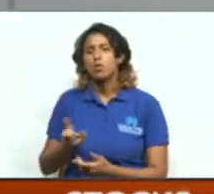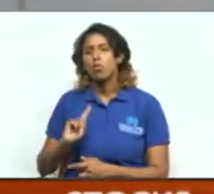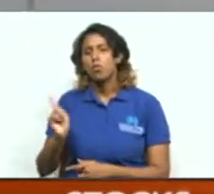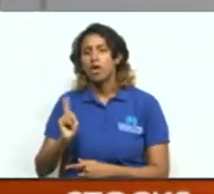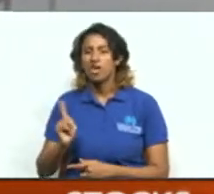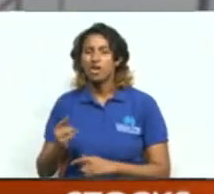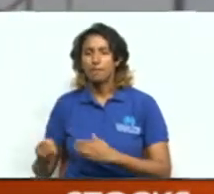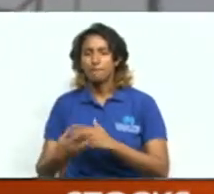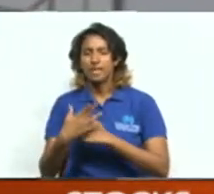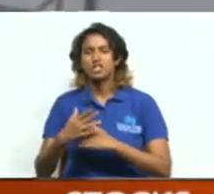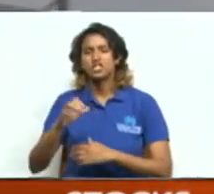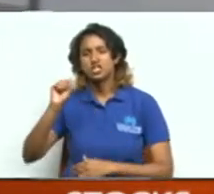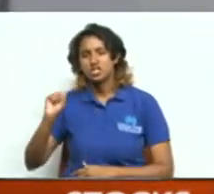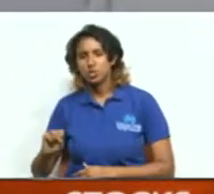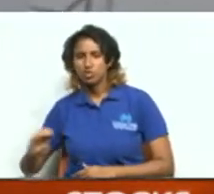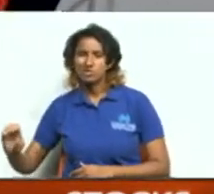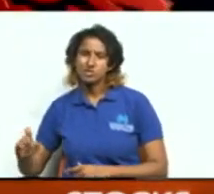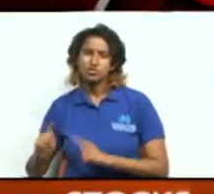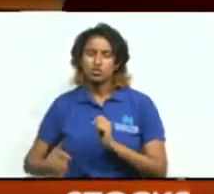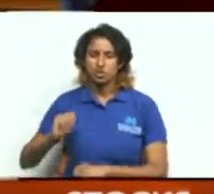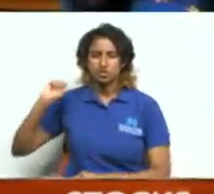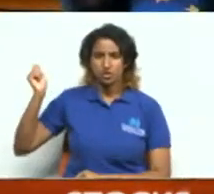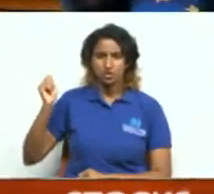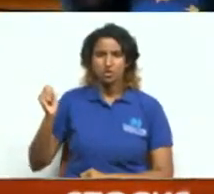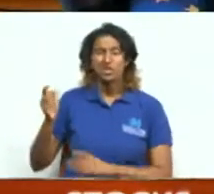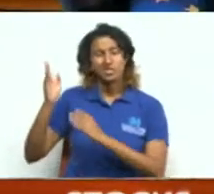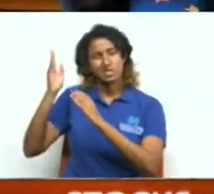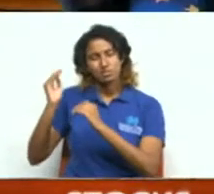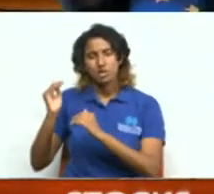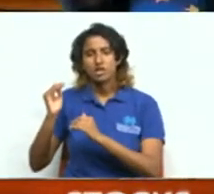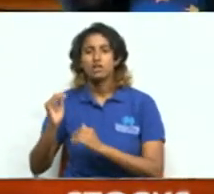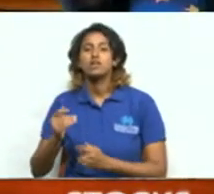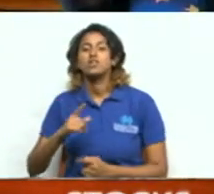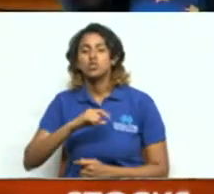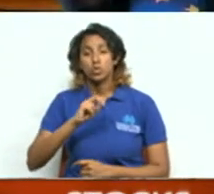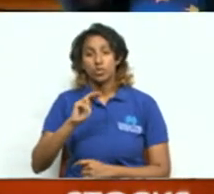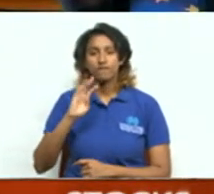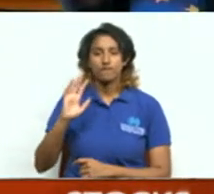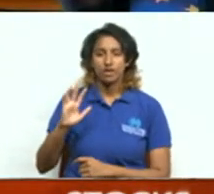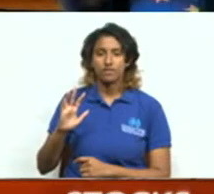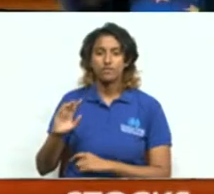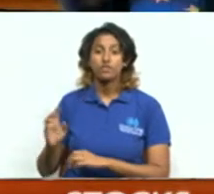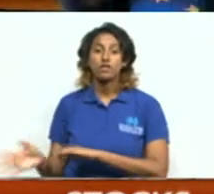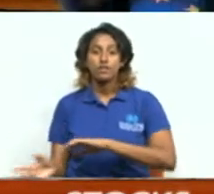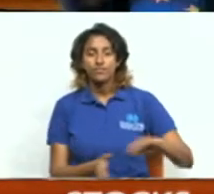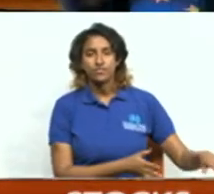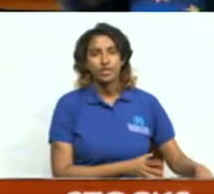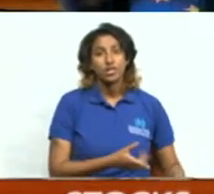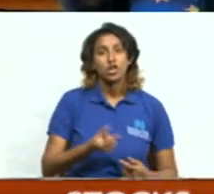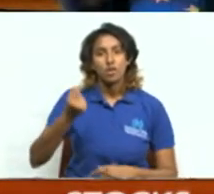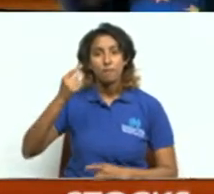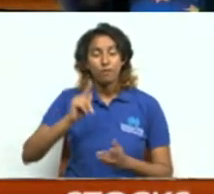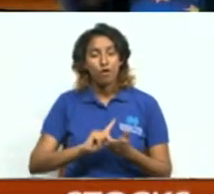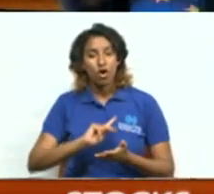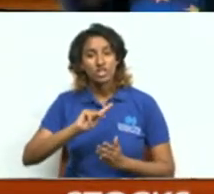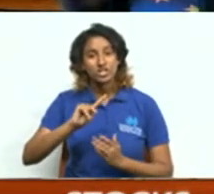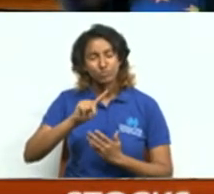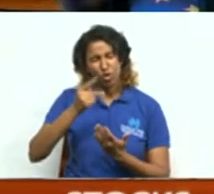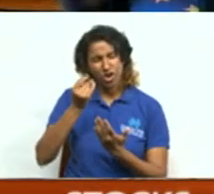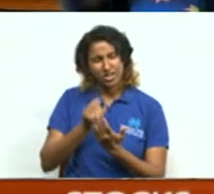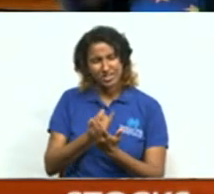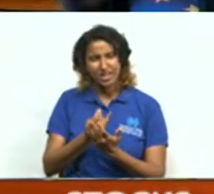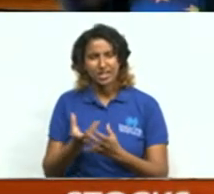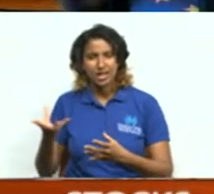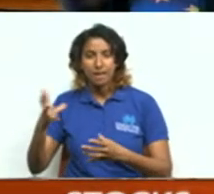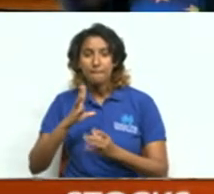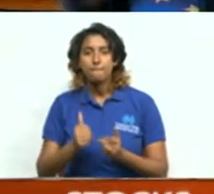is expected in 2025. The project improving governance, networking, and inclusivity towards